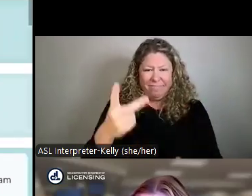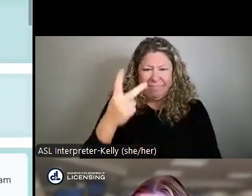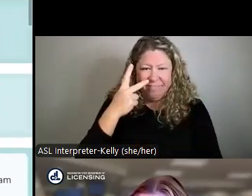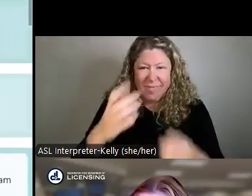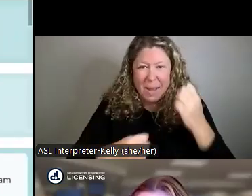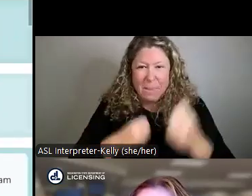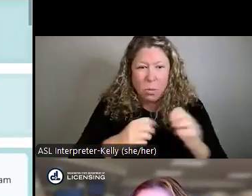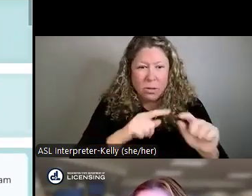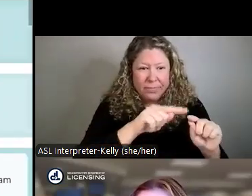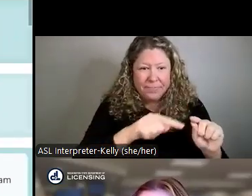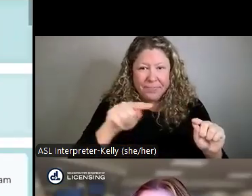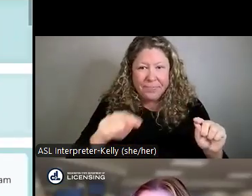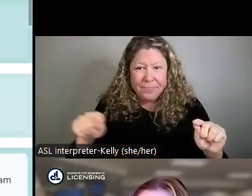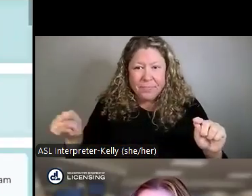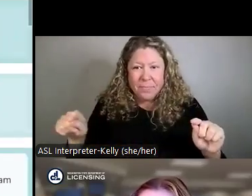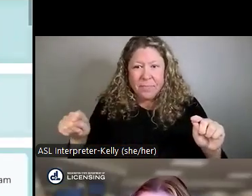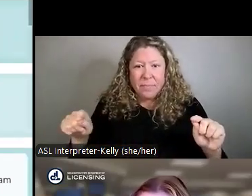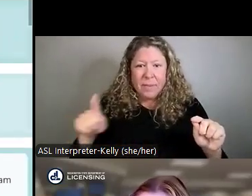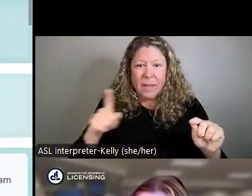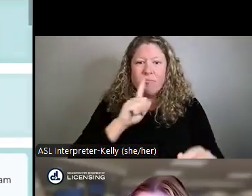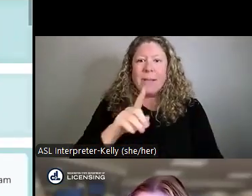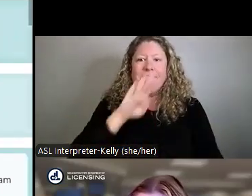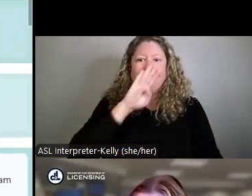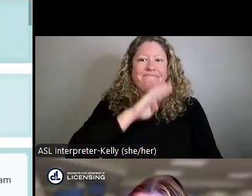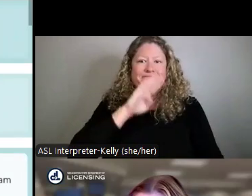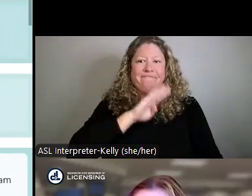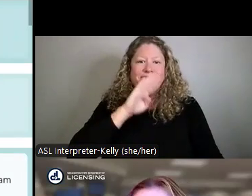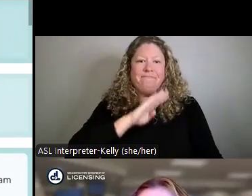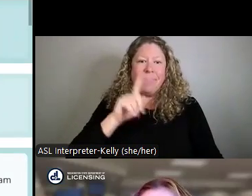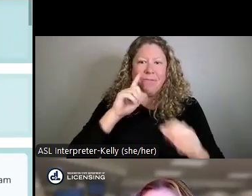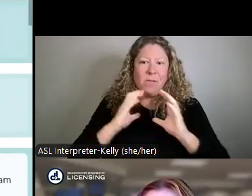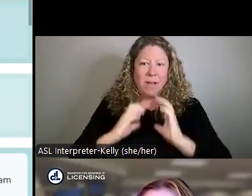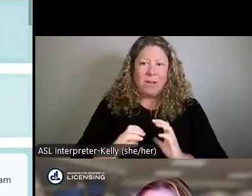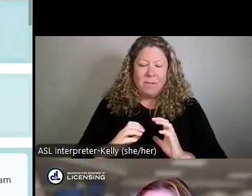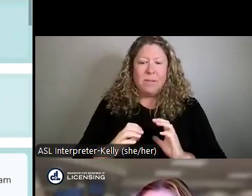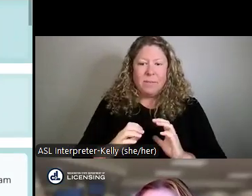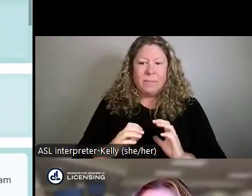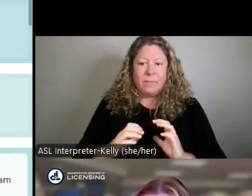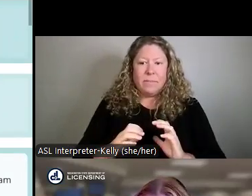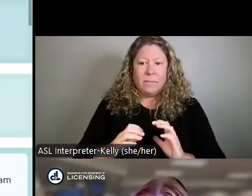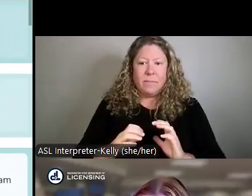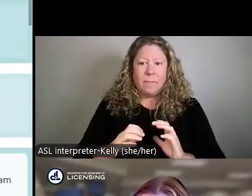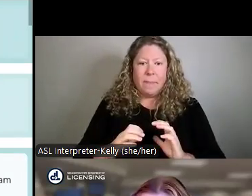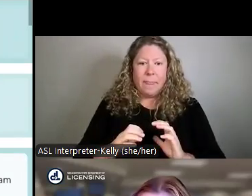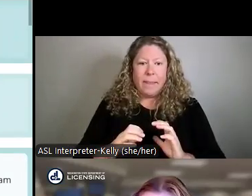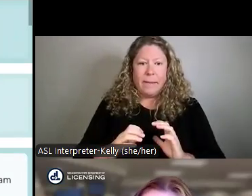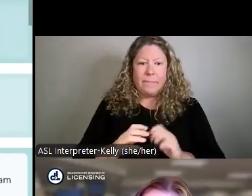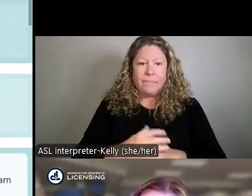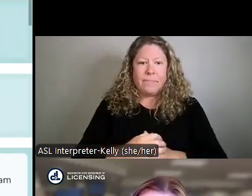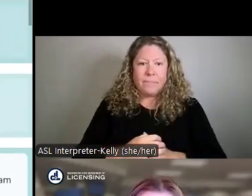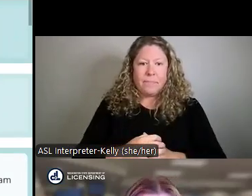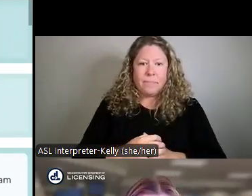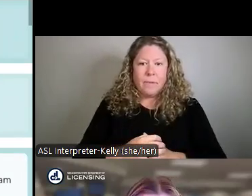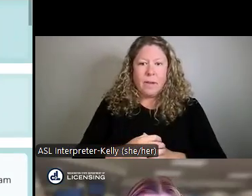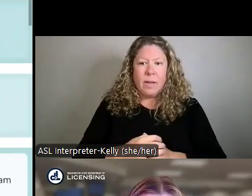this map, this can be a really frustrating step for our customers. There are quite a few things that could go wrong with the